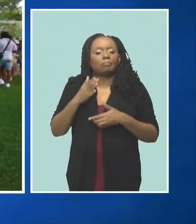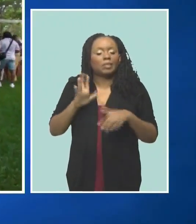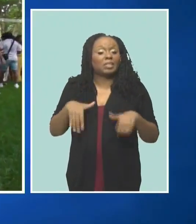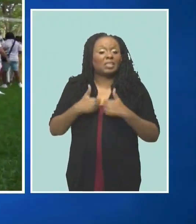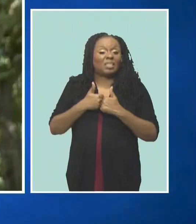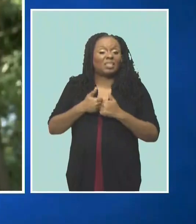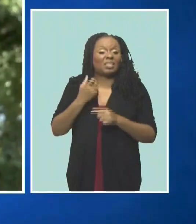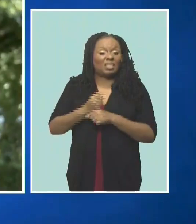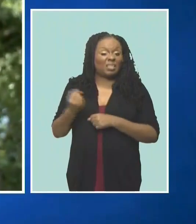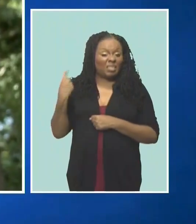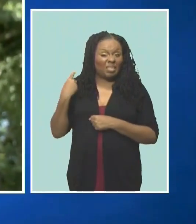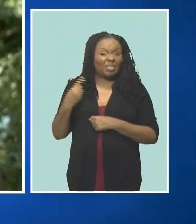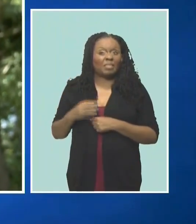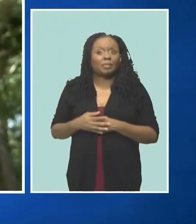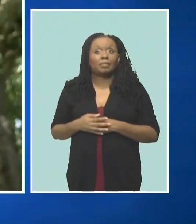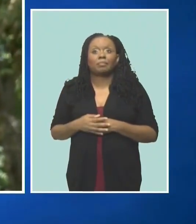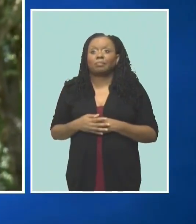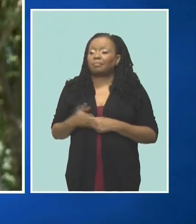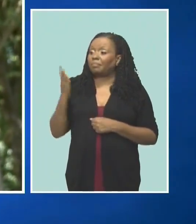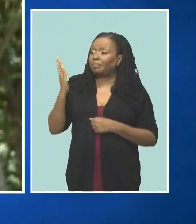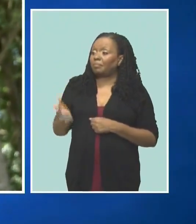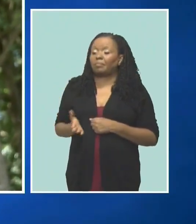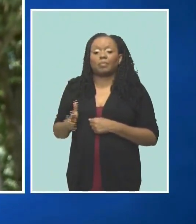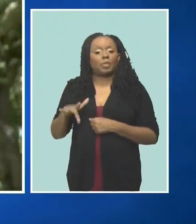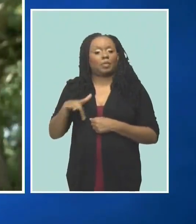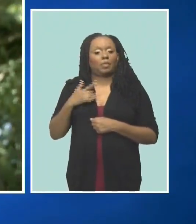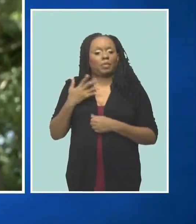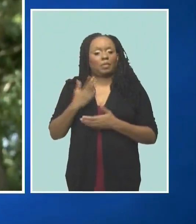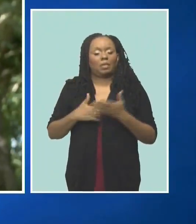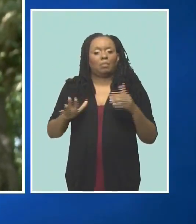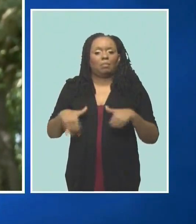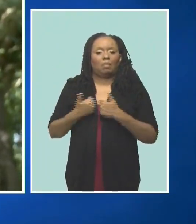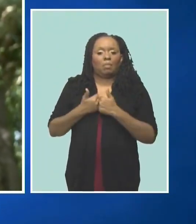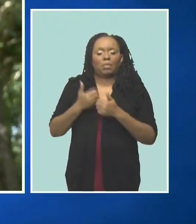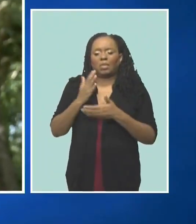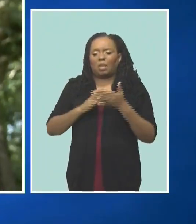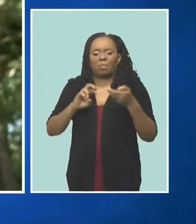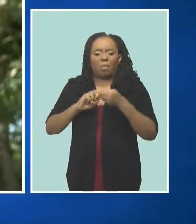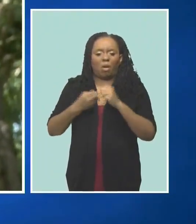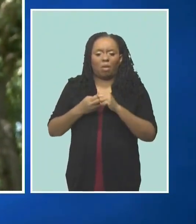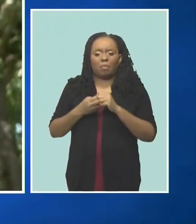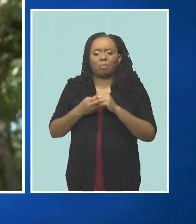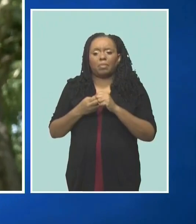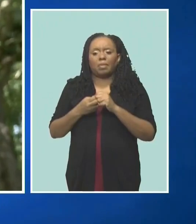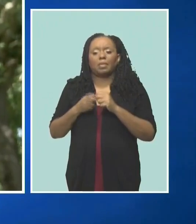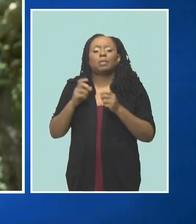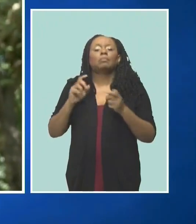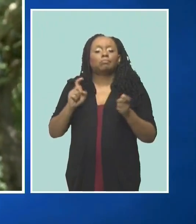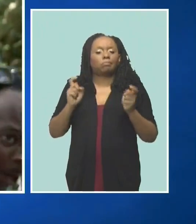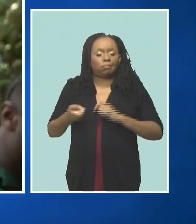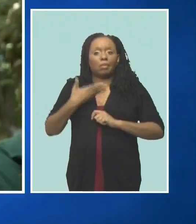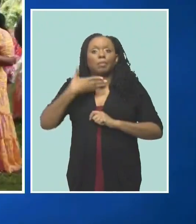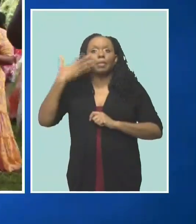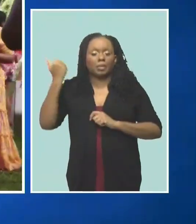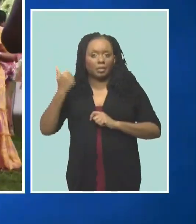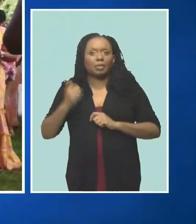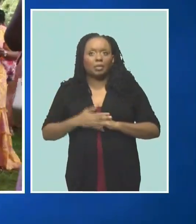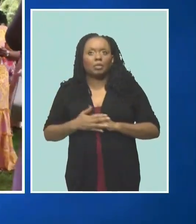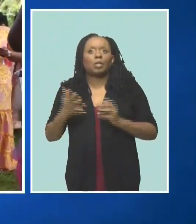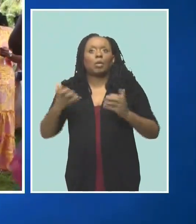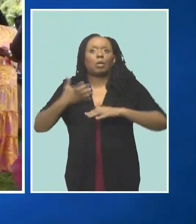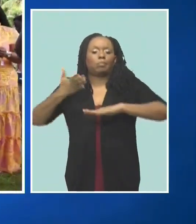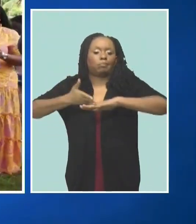last year. We feel like we've gotten those issues corrected, and we feel like we've optimized everything we can do as an event to make